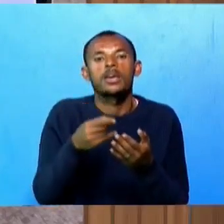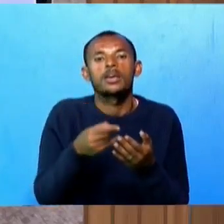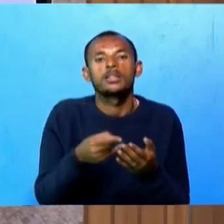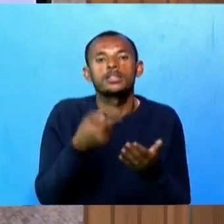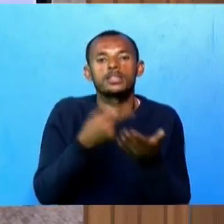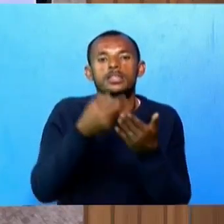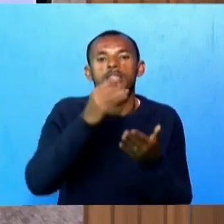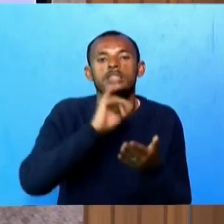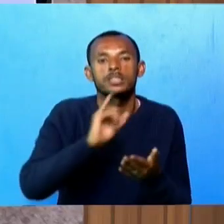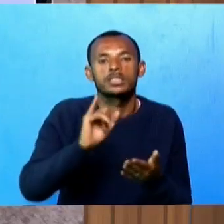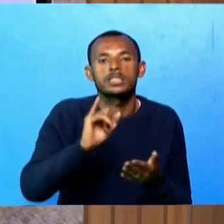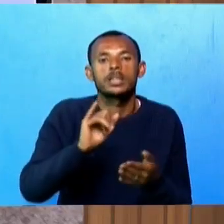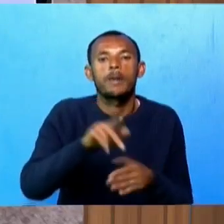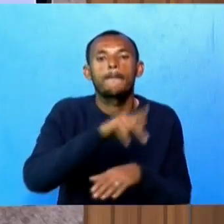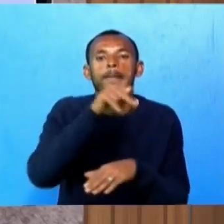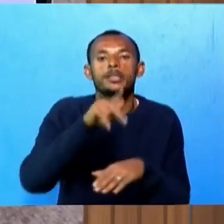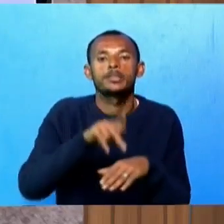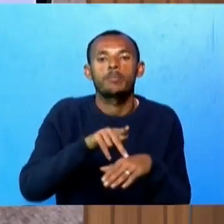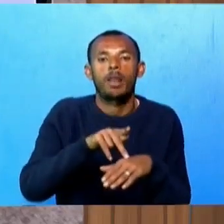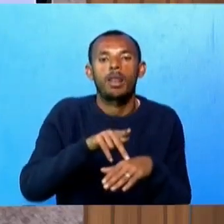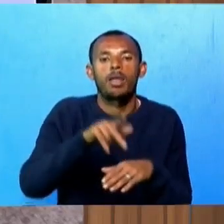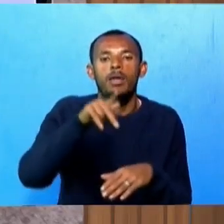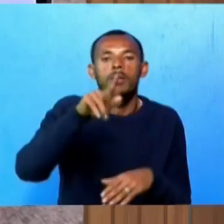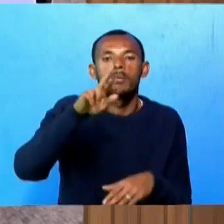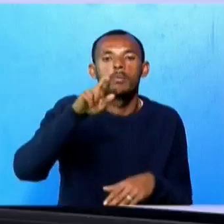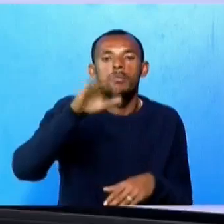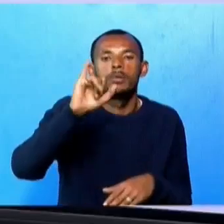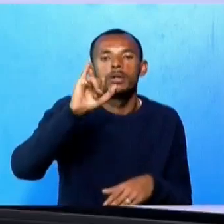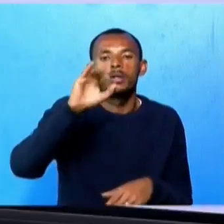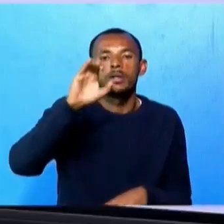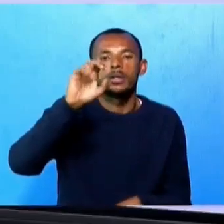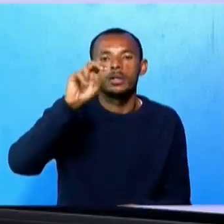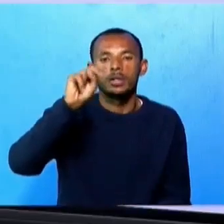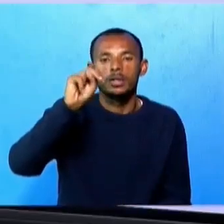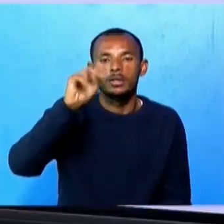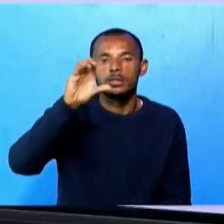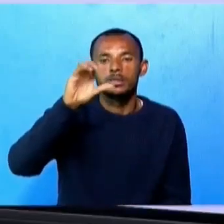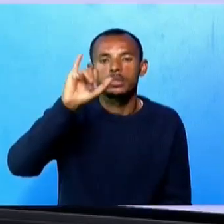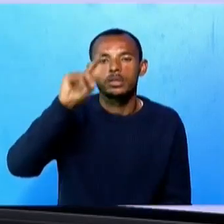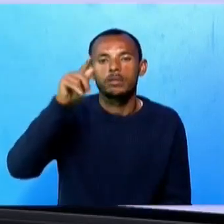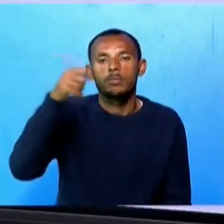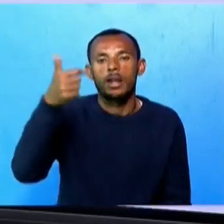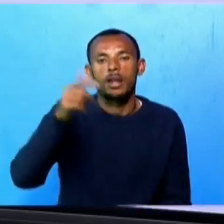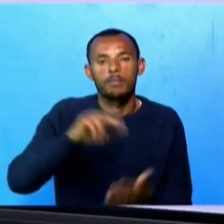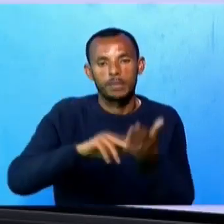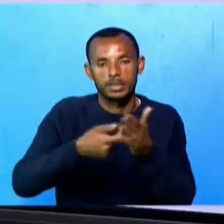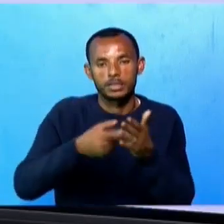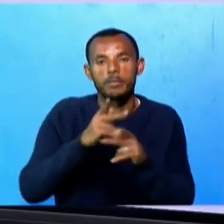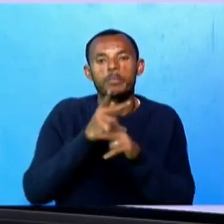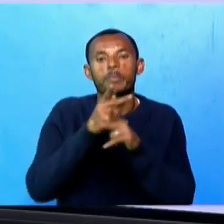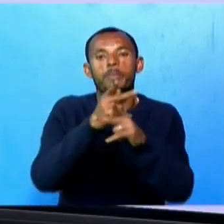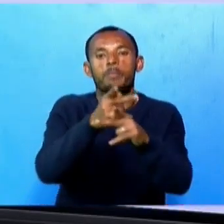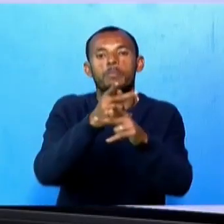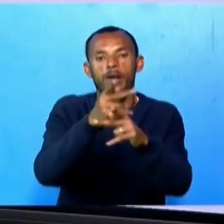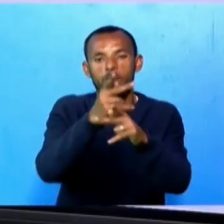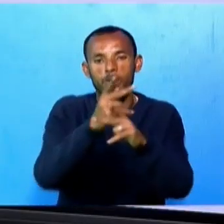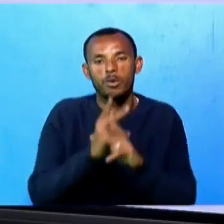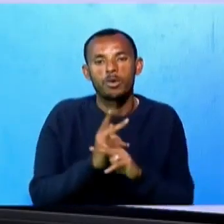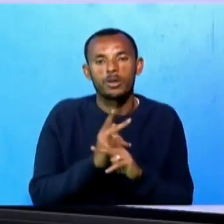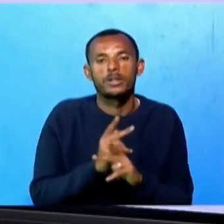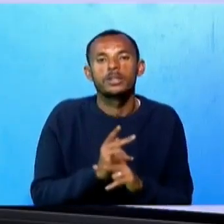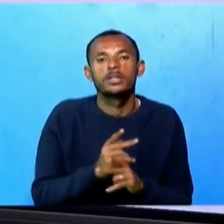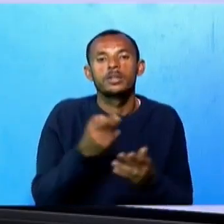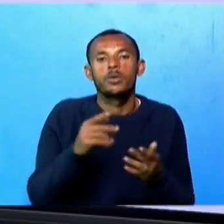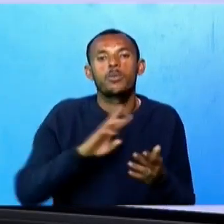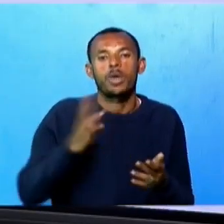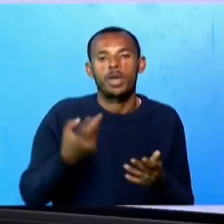is the principal, okay? Usually the principal is the money borrowed or loaned. So we have the